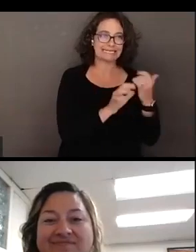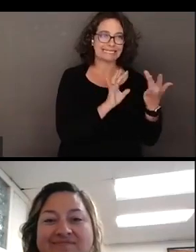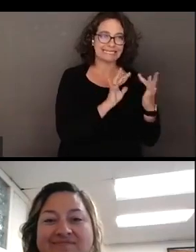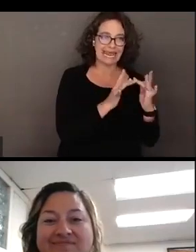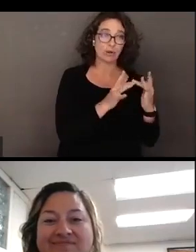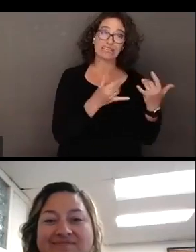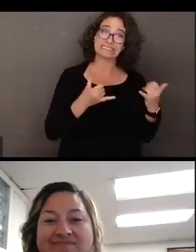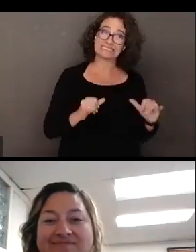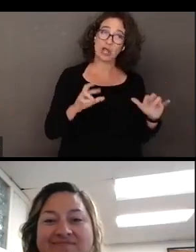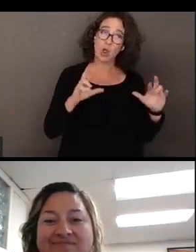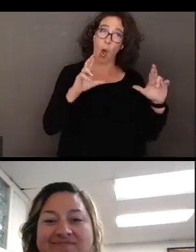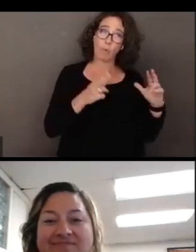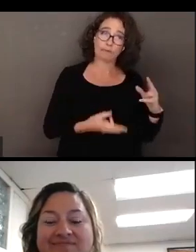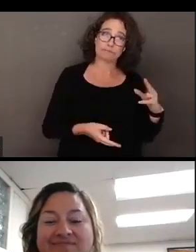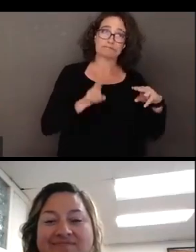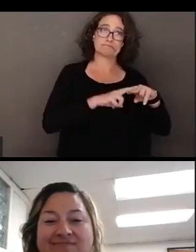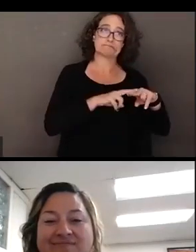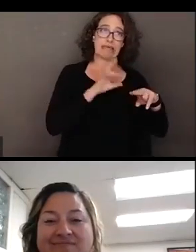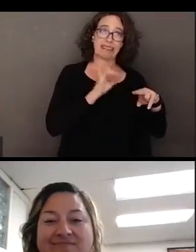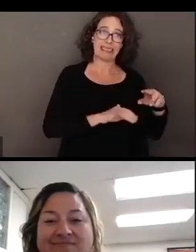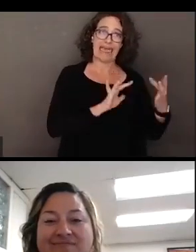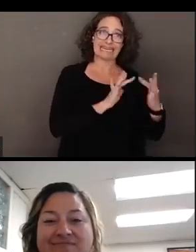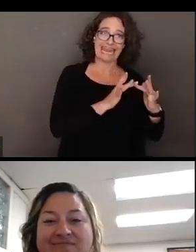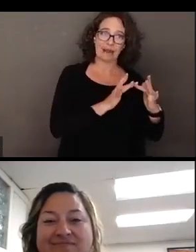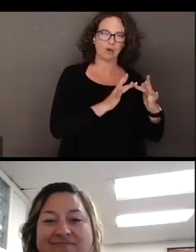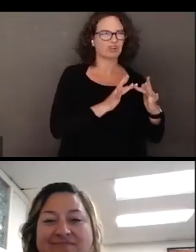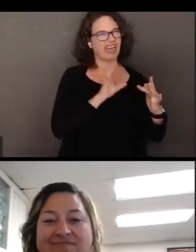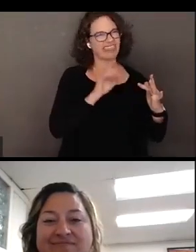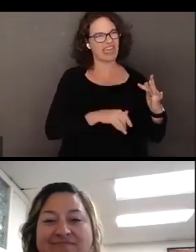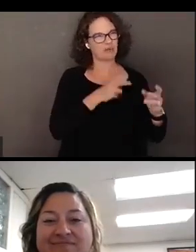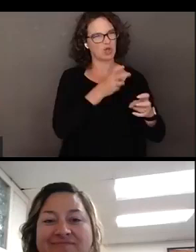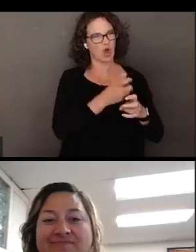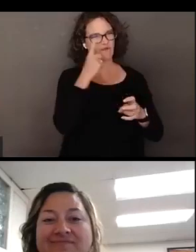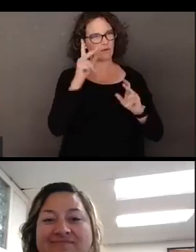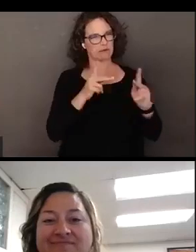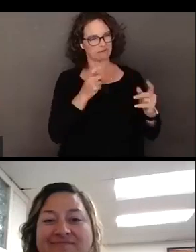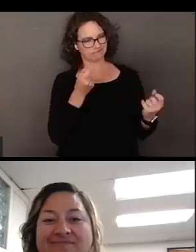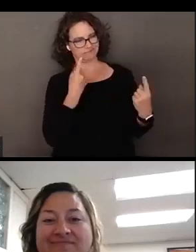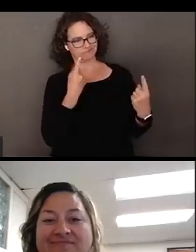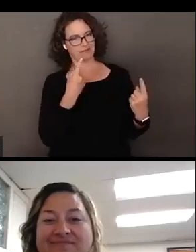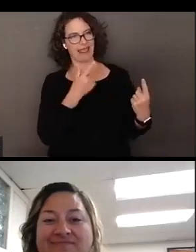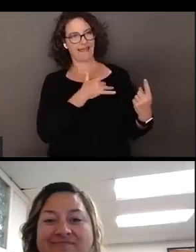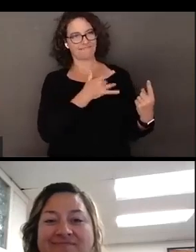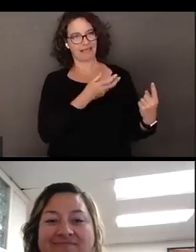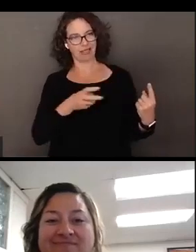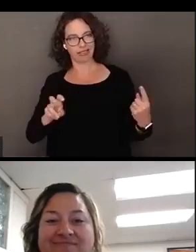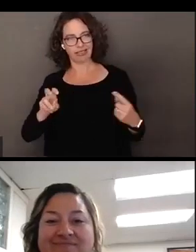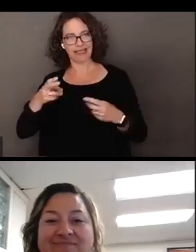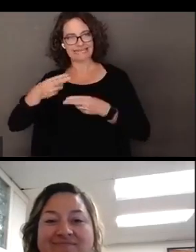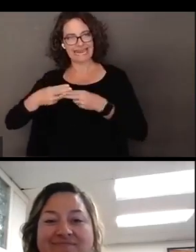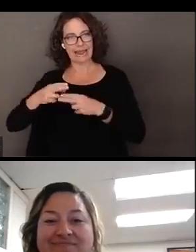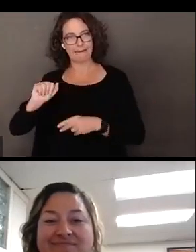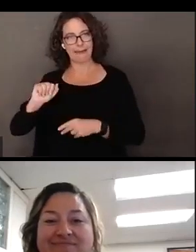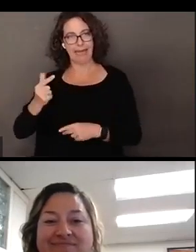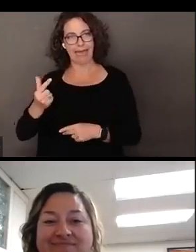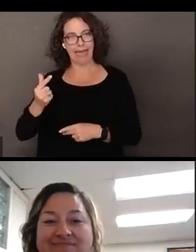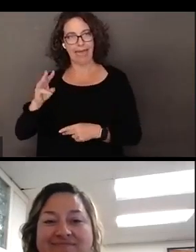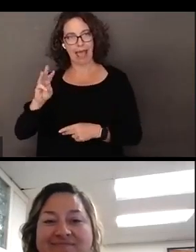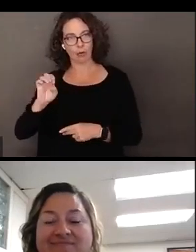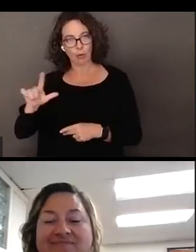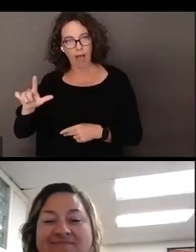out that network, but that was harder for people to relate to. We felt like that AgWell kind of had a name that people could